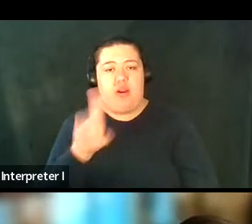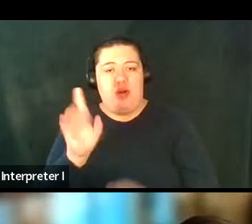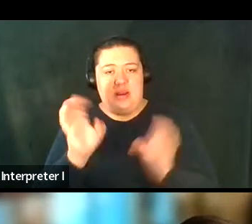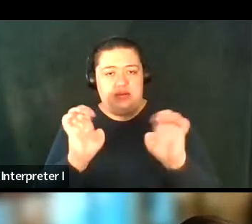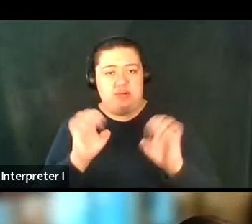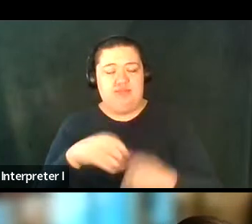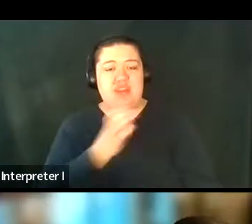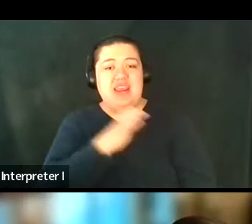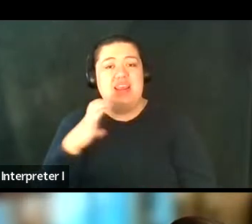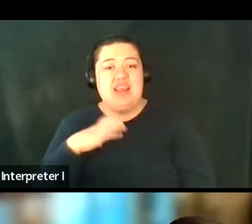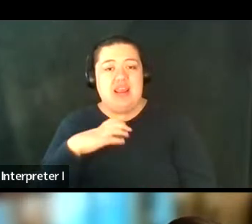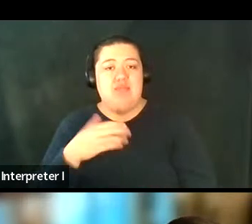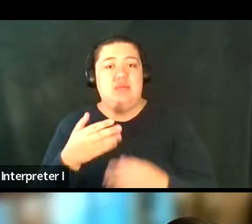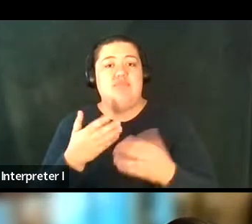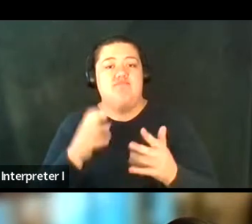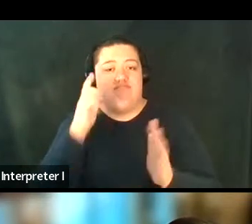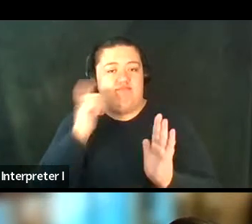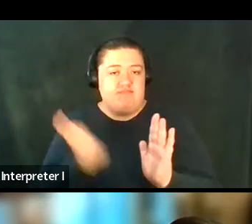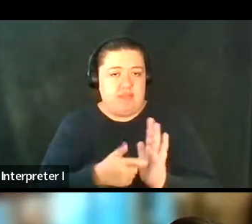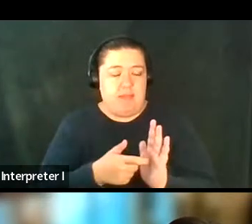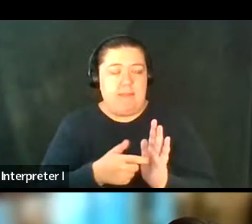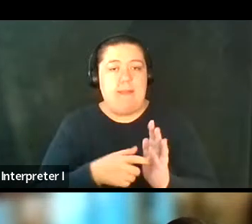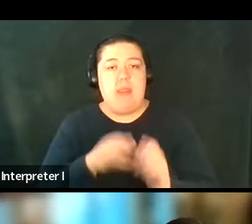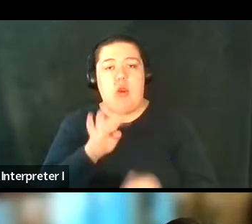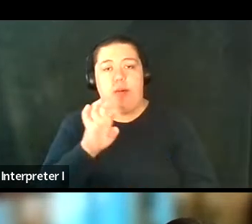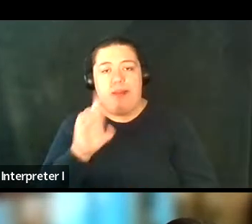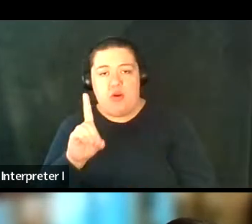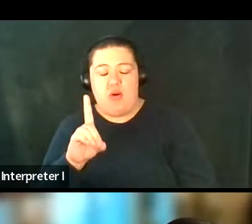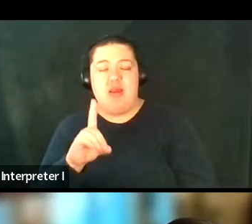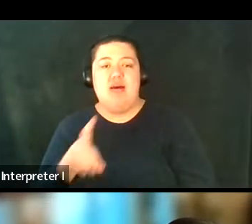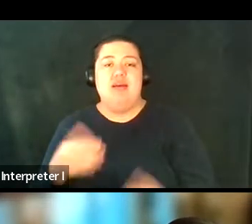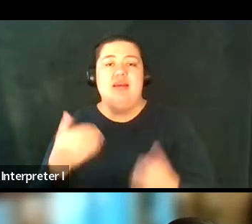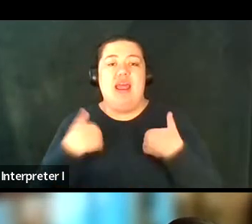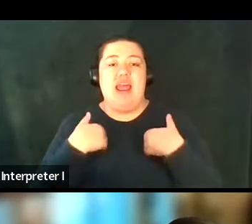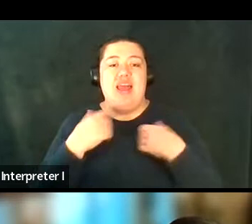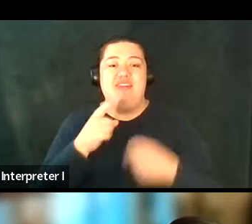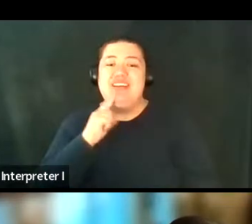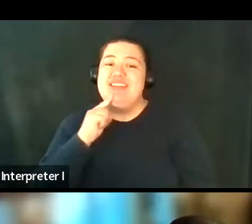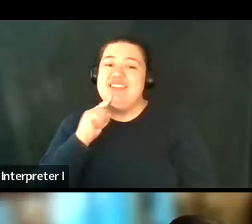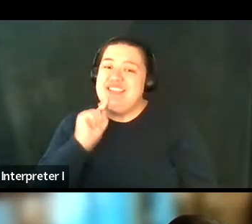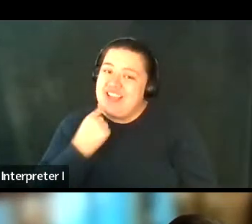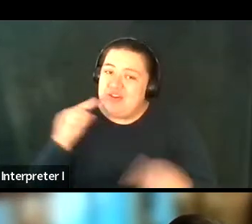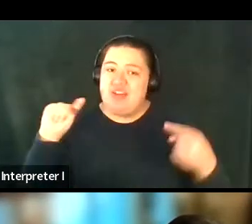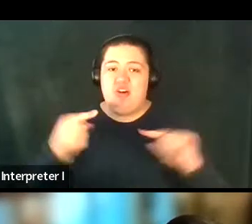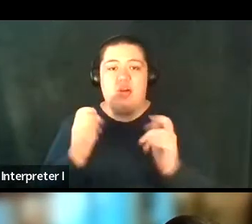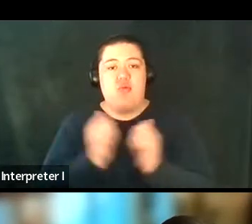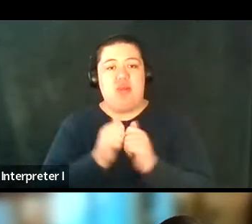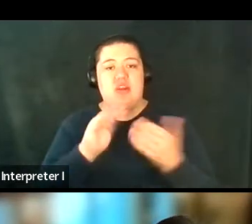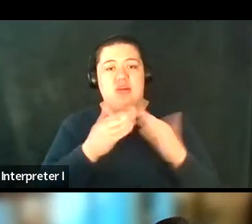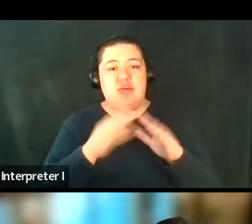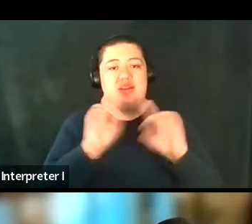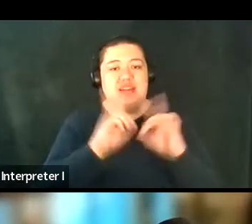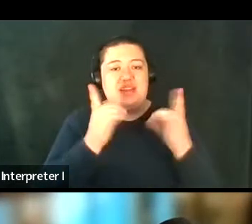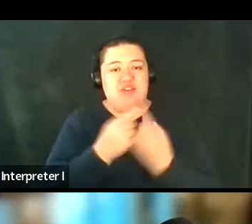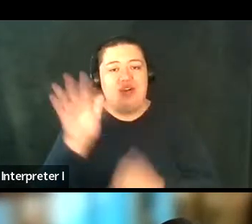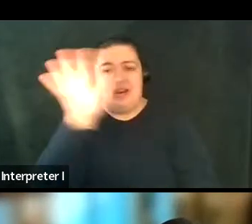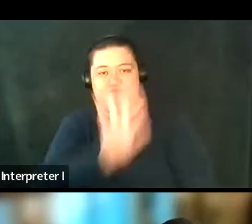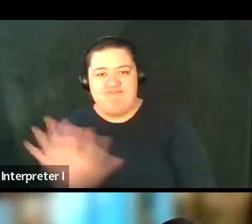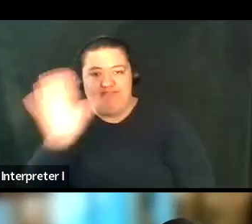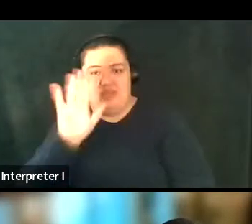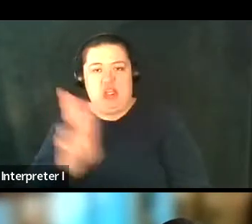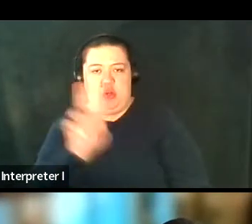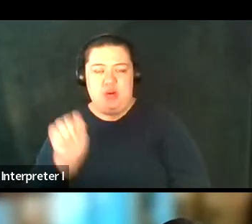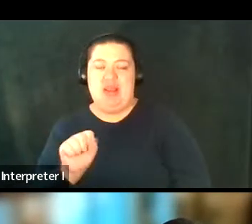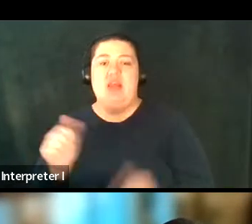has formally recognized, opioids have inflicted profound harm on communities within the district and across the nation.